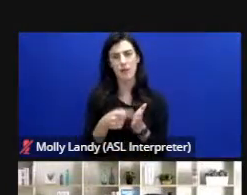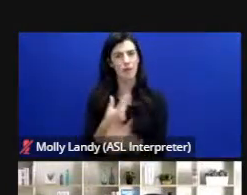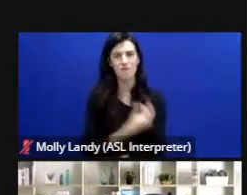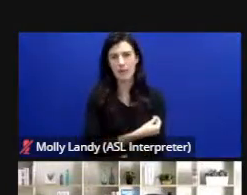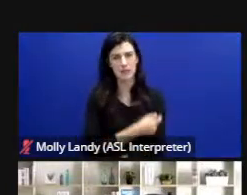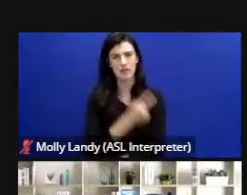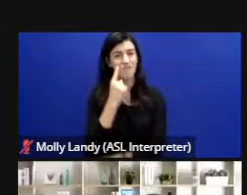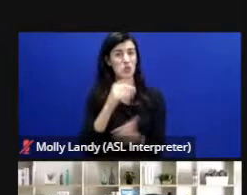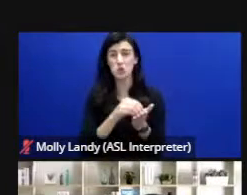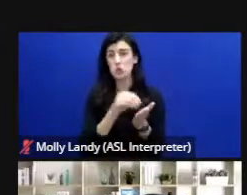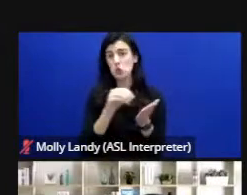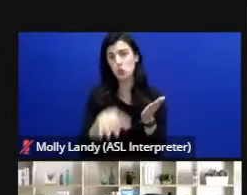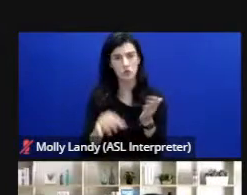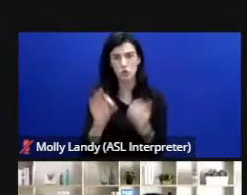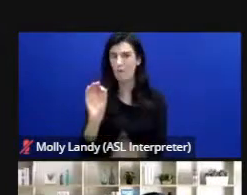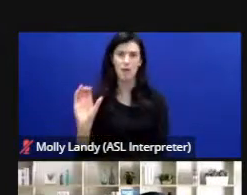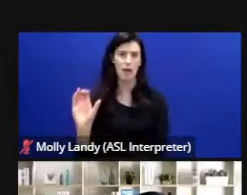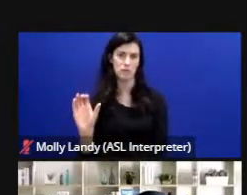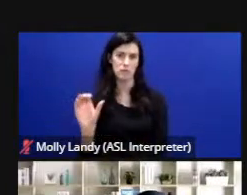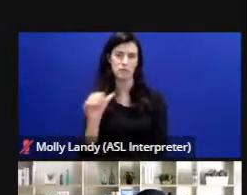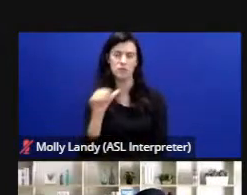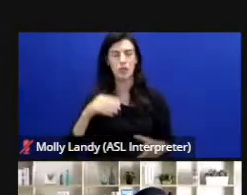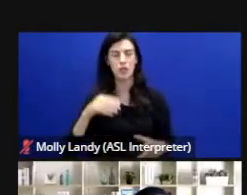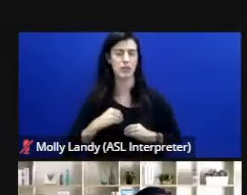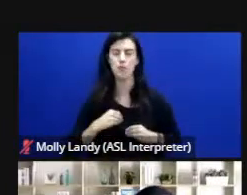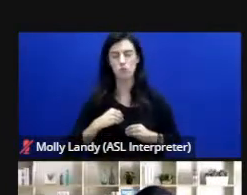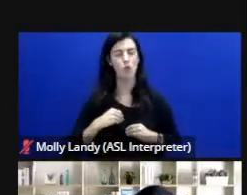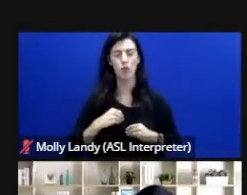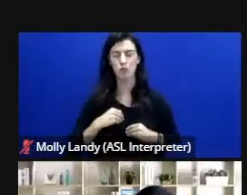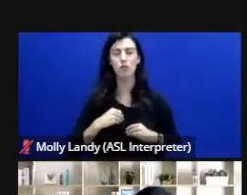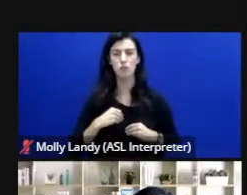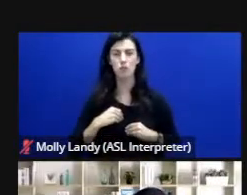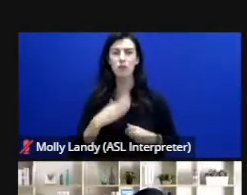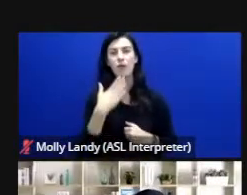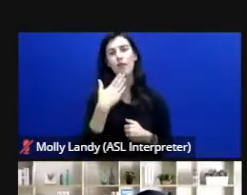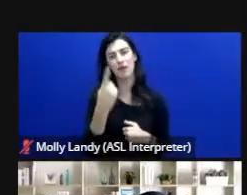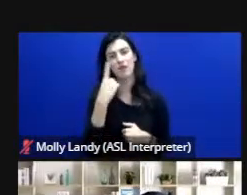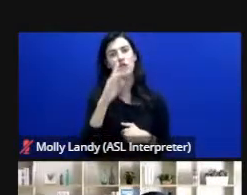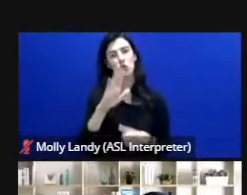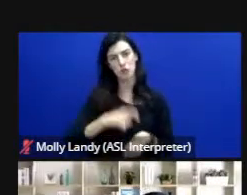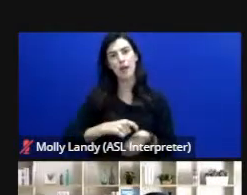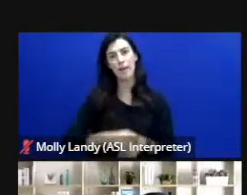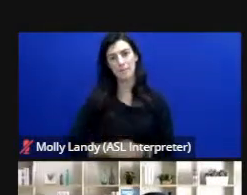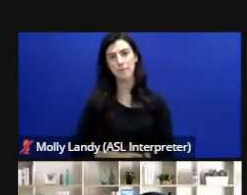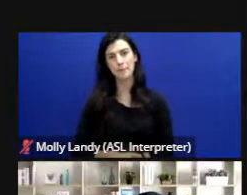or faculty. It's unacceptable. Thank you for your time.